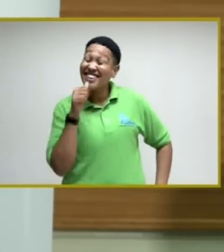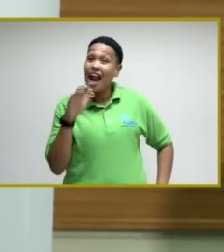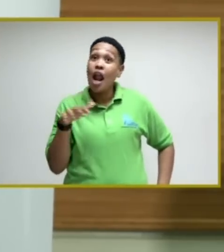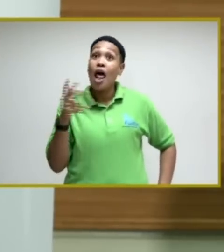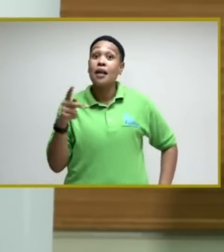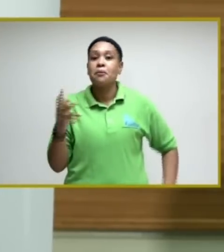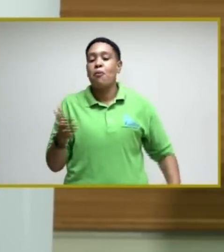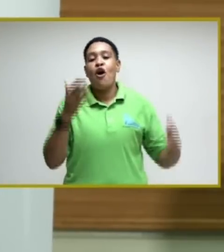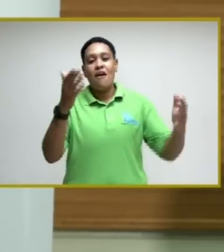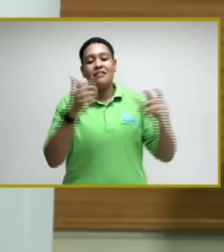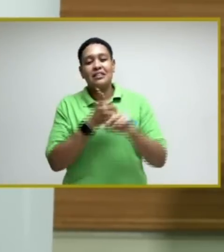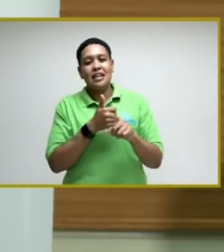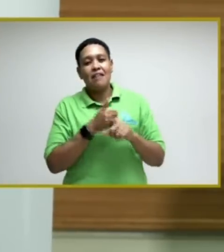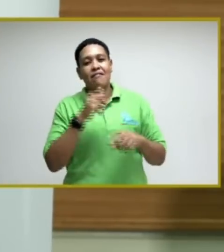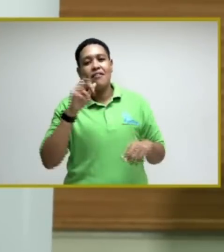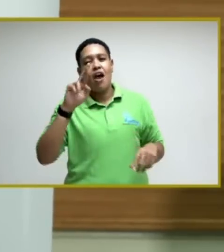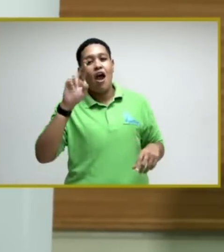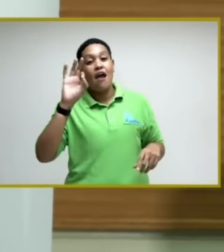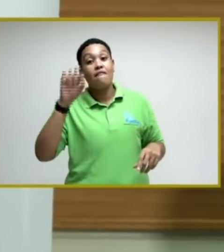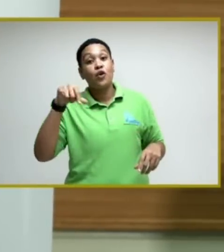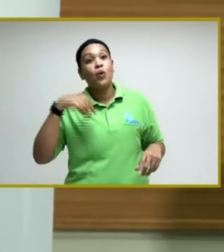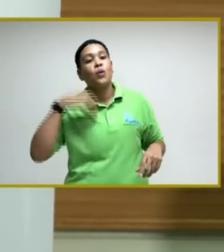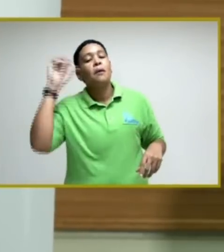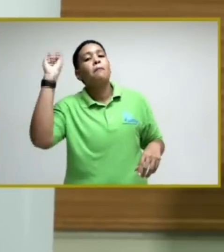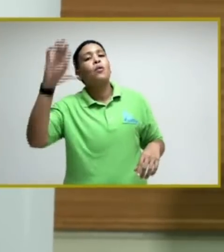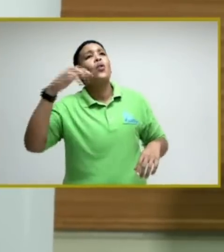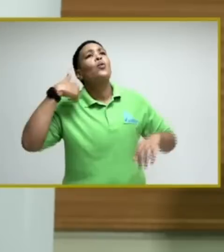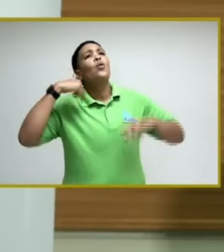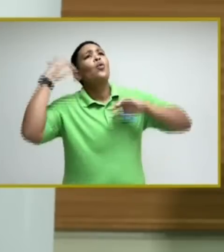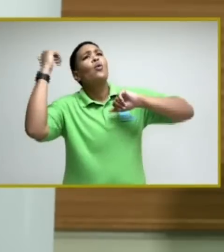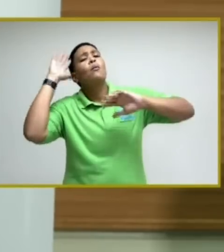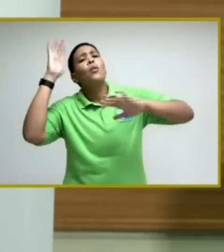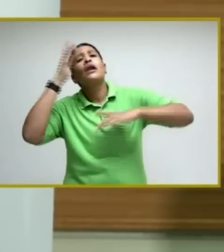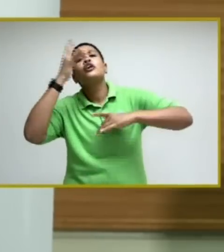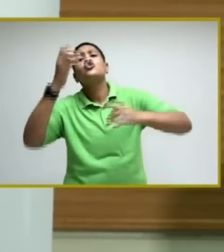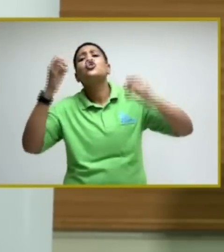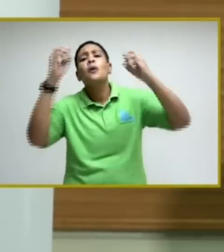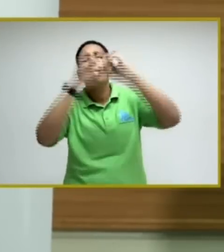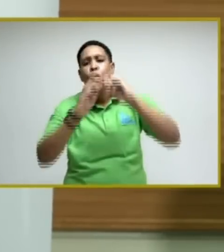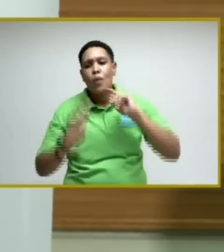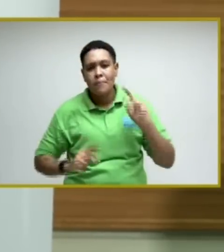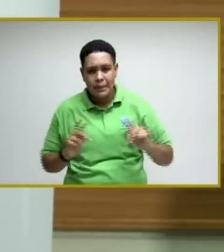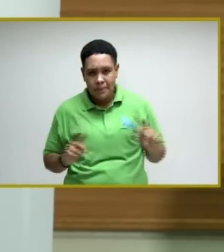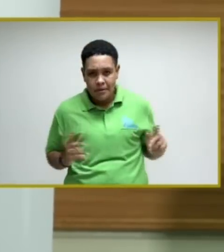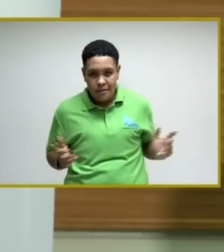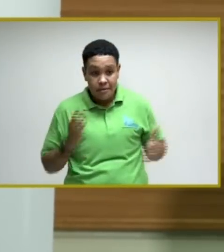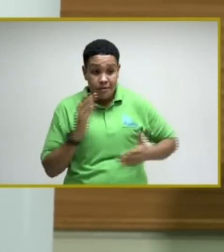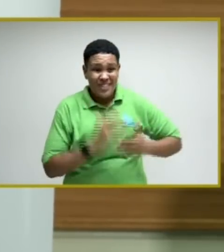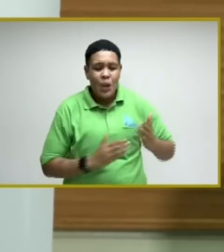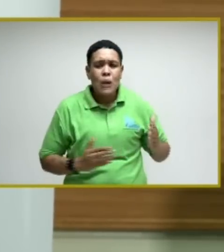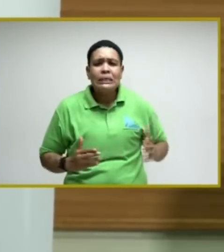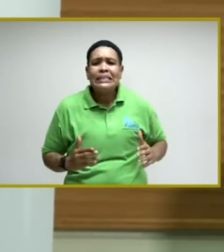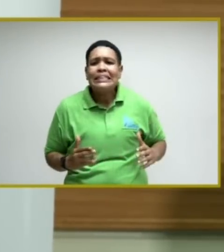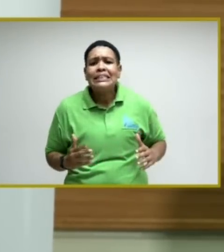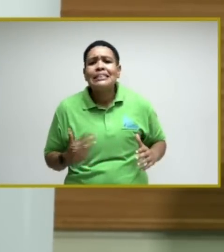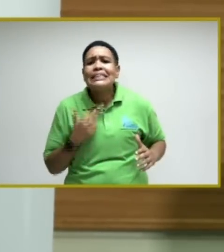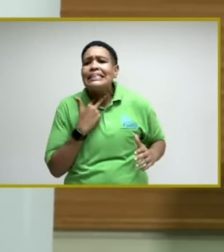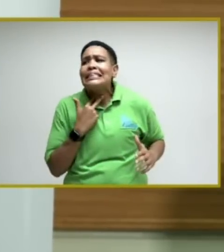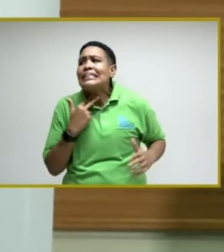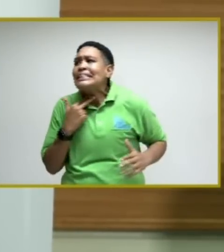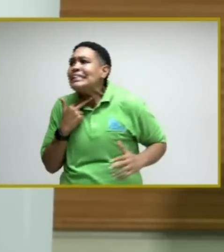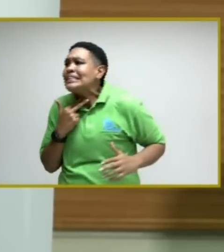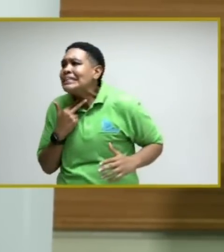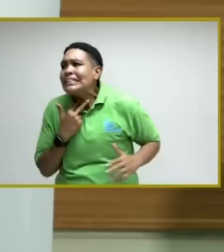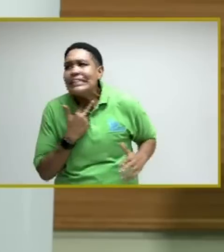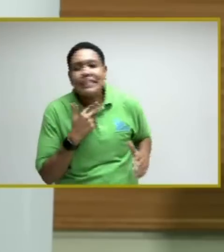the RFQ that we have put out, we hope, will interest more persons. There are some bottlenecks. The need to have